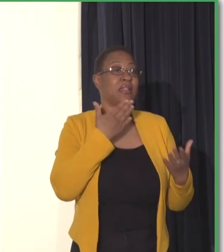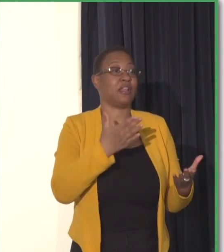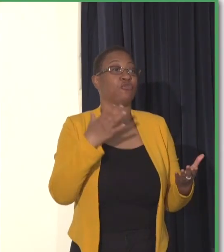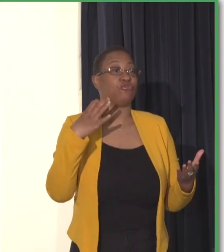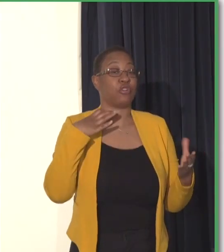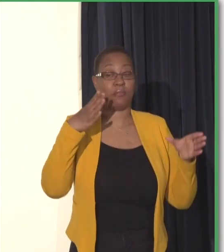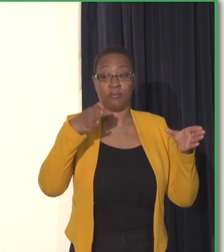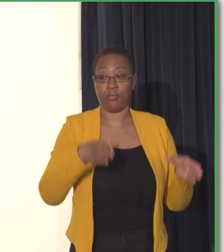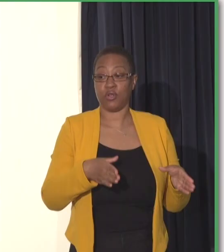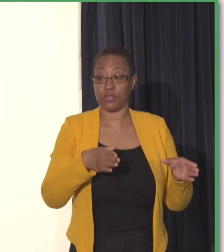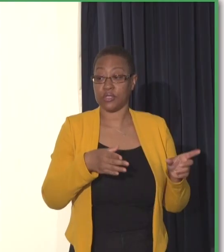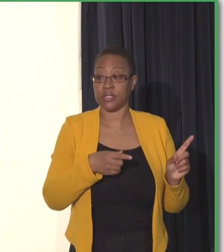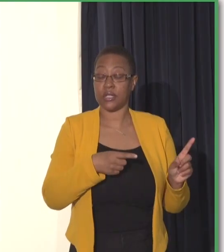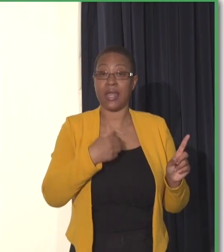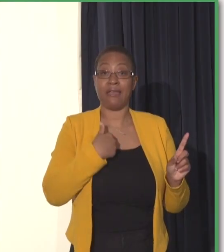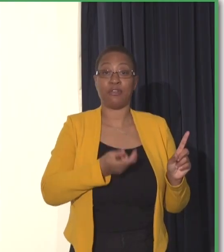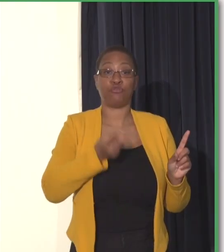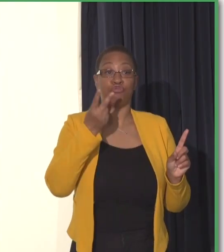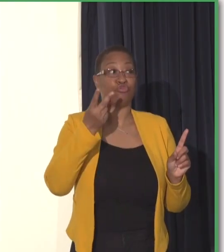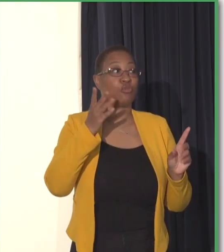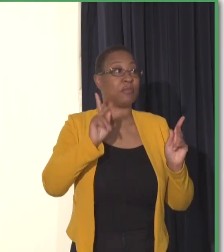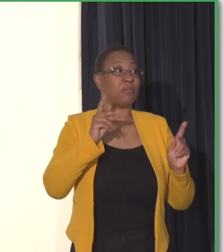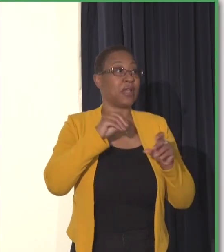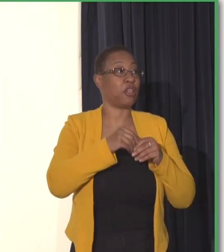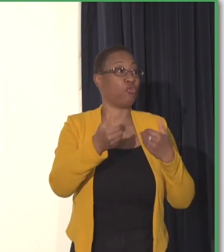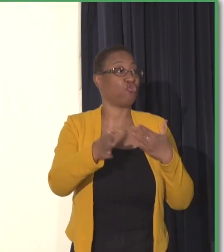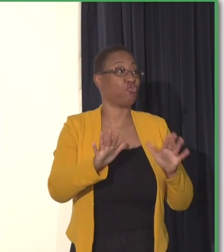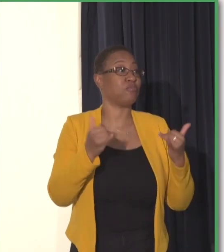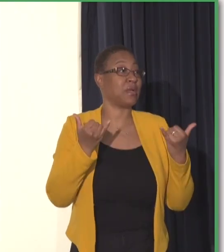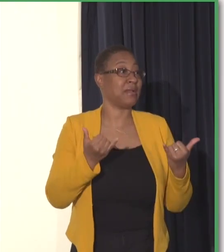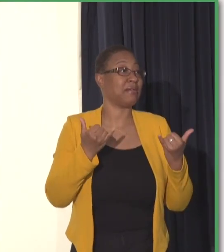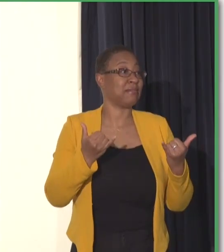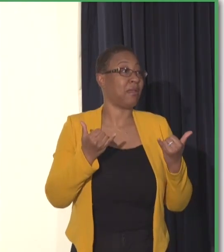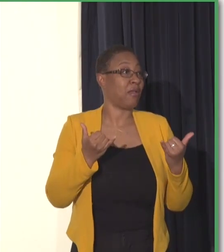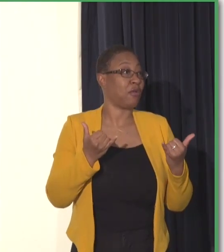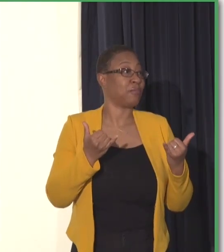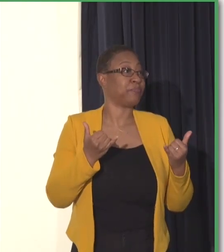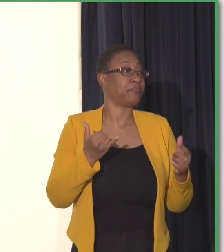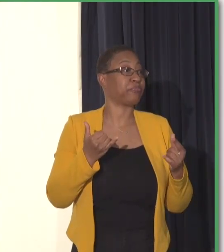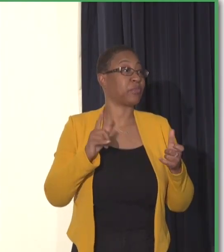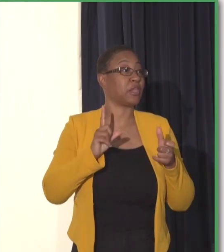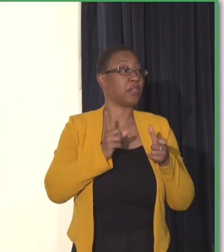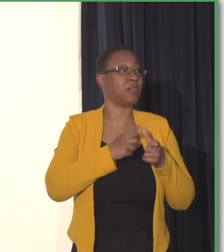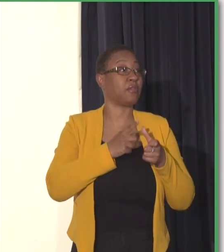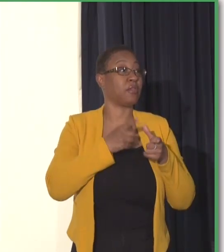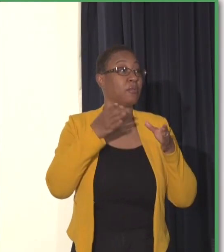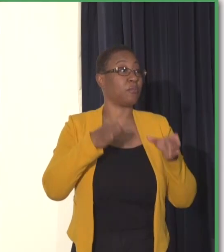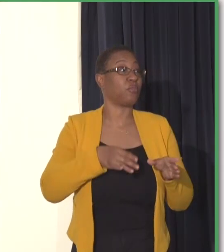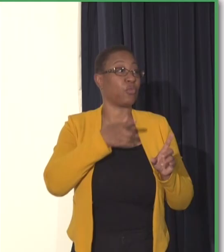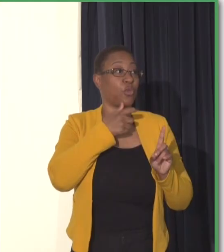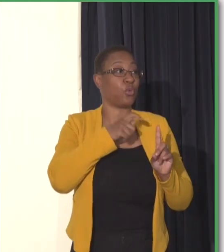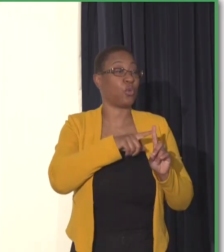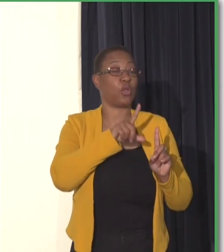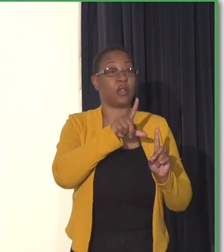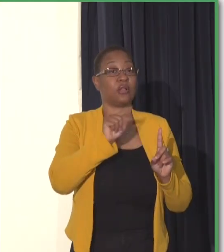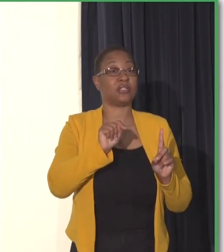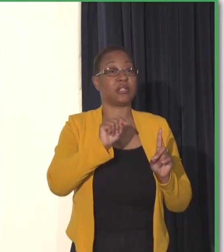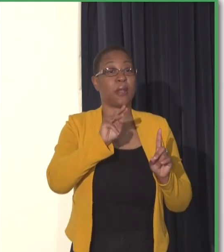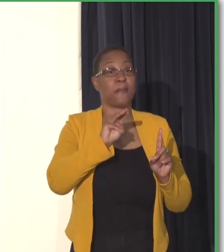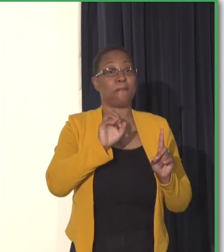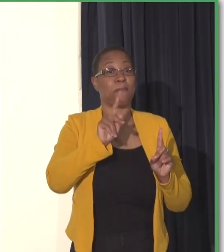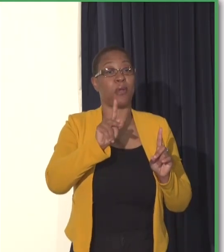have two speakers in the room at this time. Our first speaker will be Lieutenant Mark